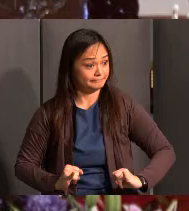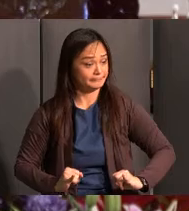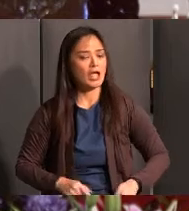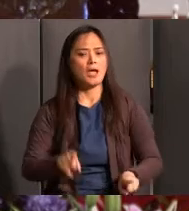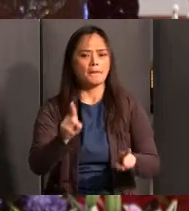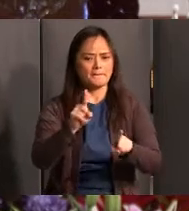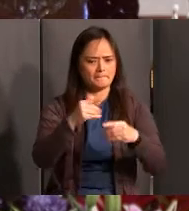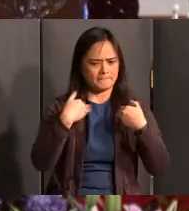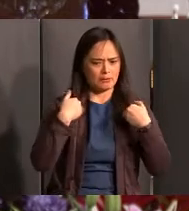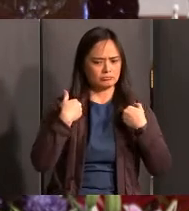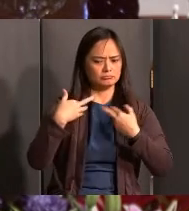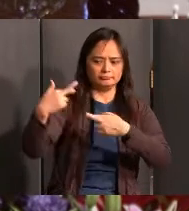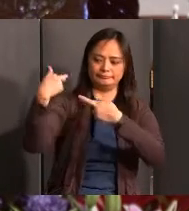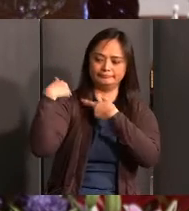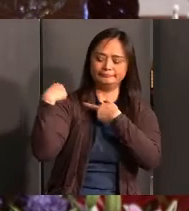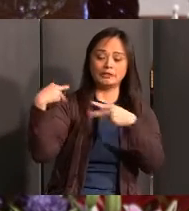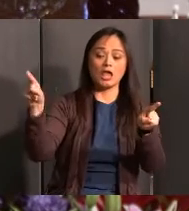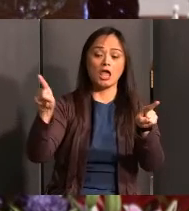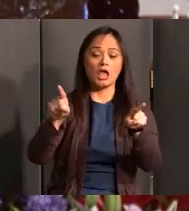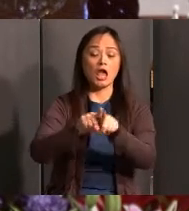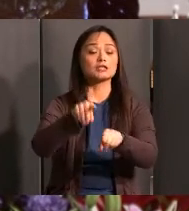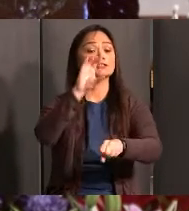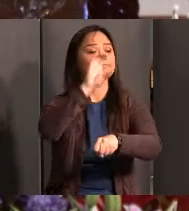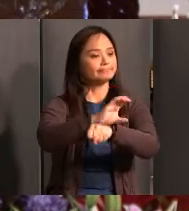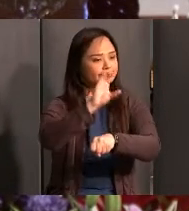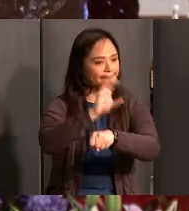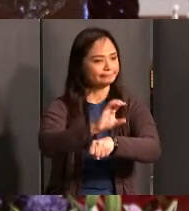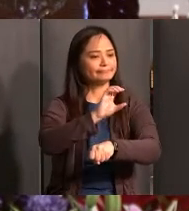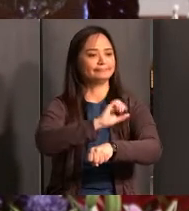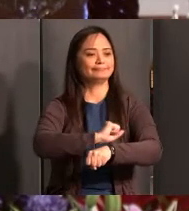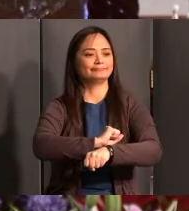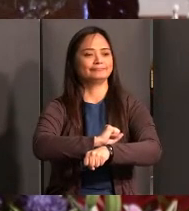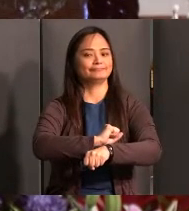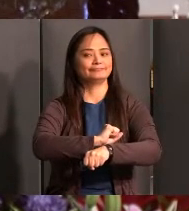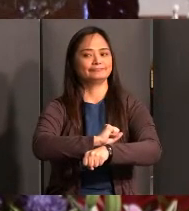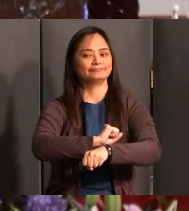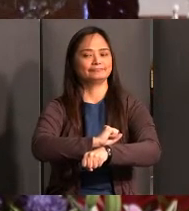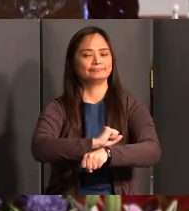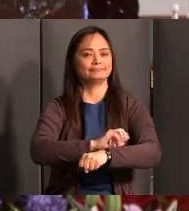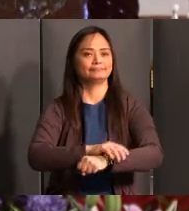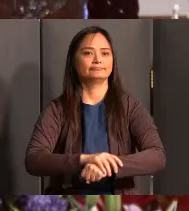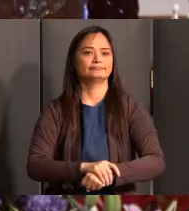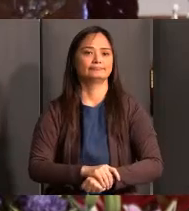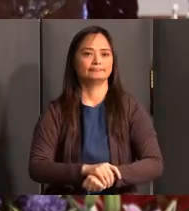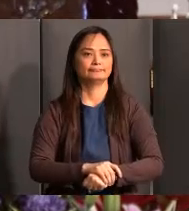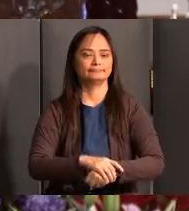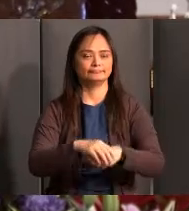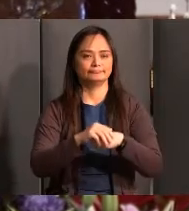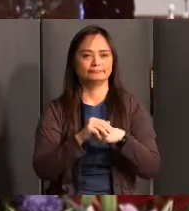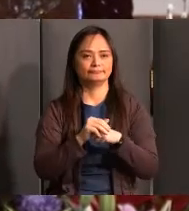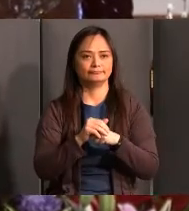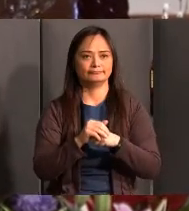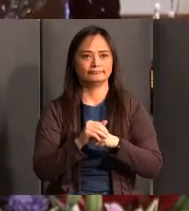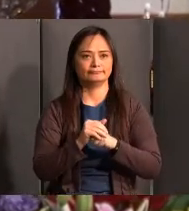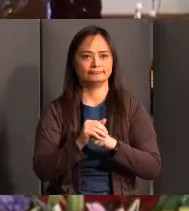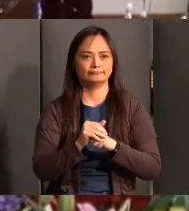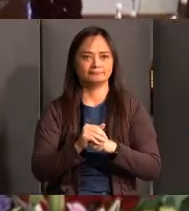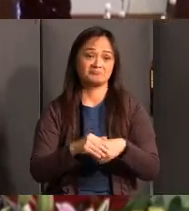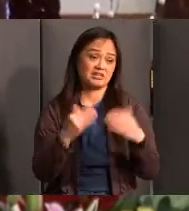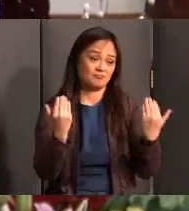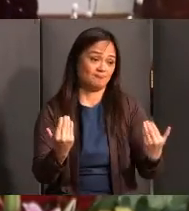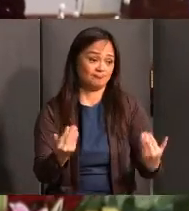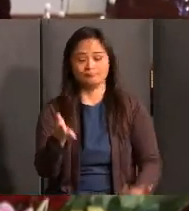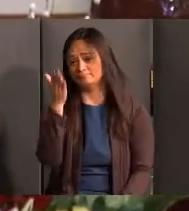responsibility as an ecclesia. Okay? Now, of course, ang appreciation natin